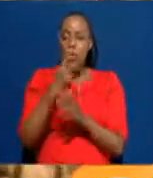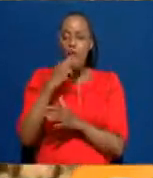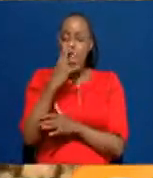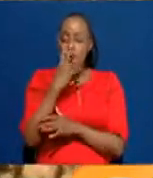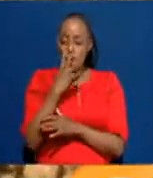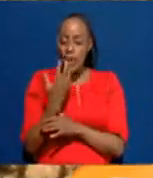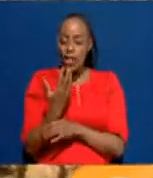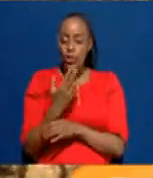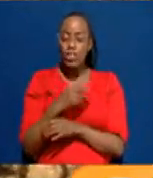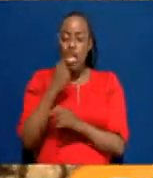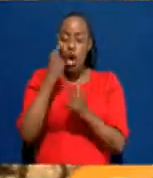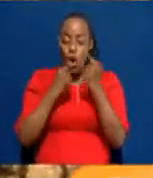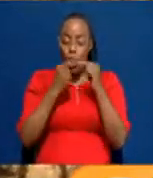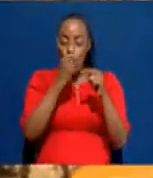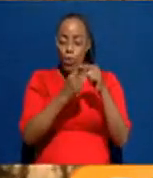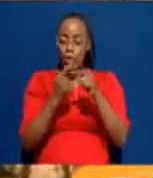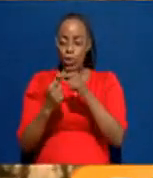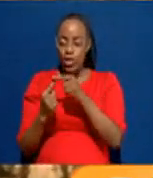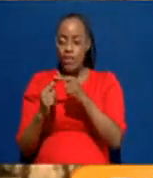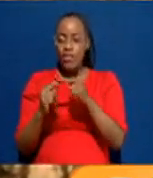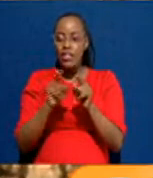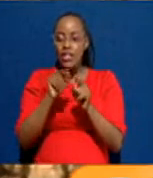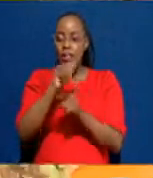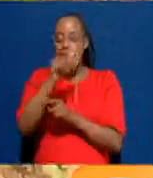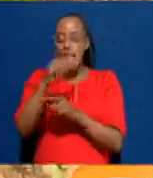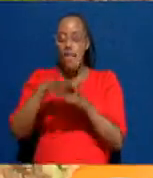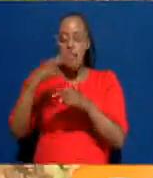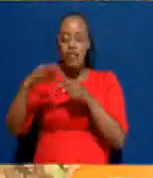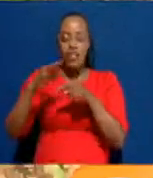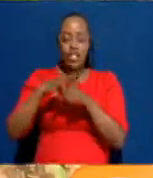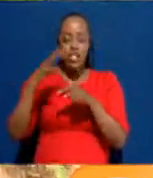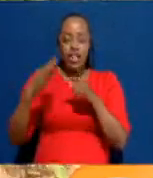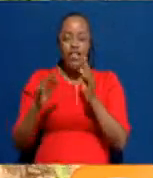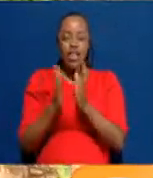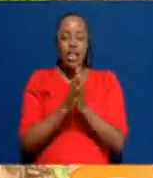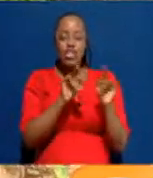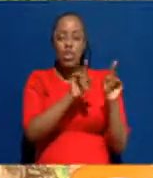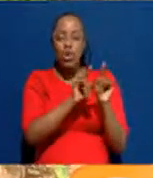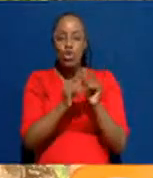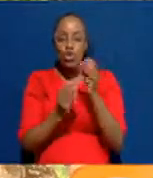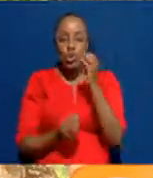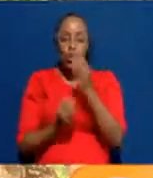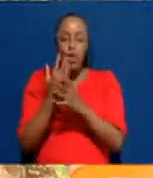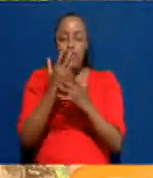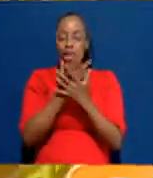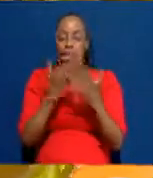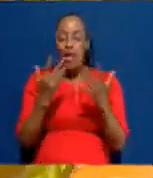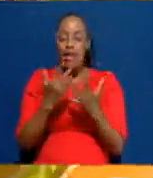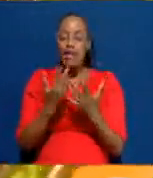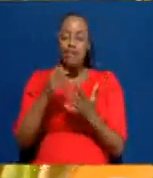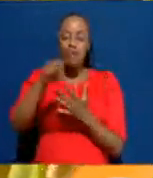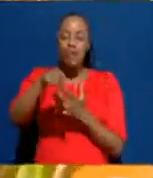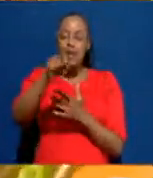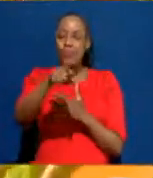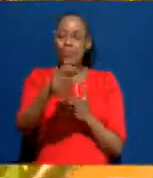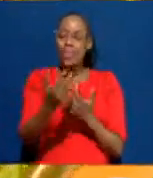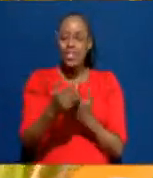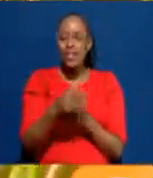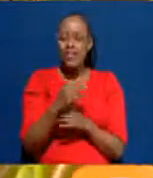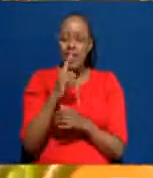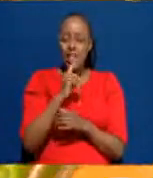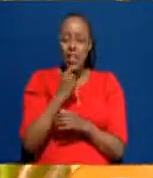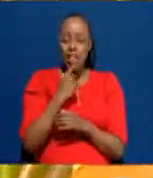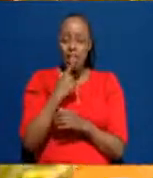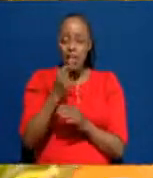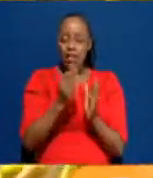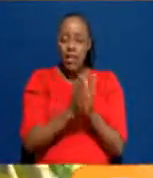onions, and some leafy vegetables. And we also grow any flowering plant like beans, cucumbers, and